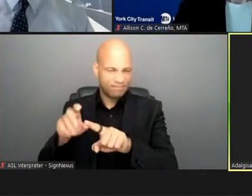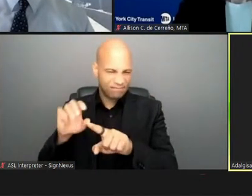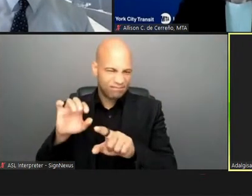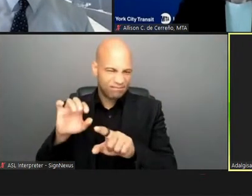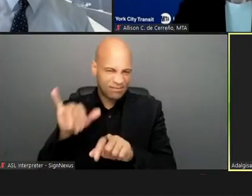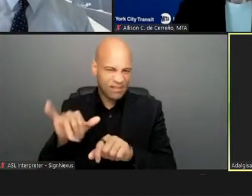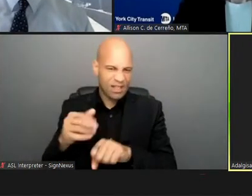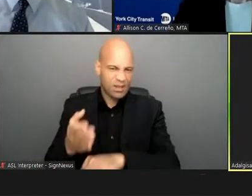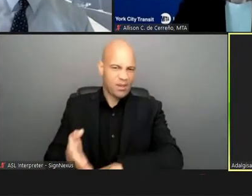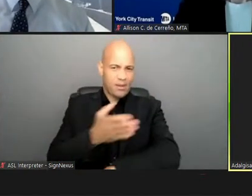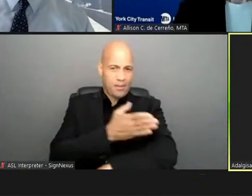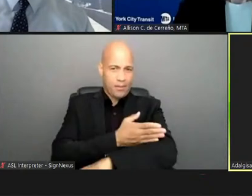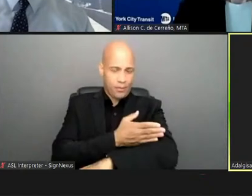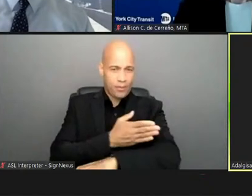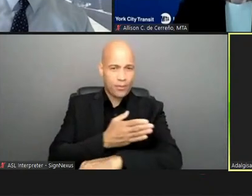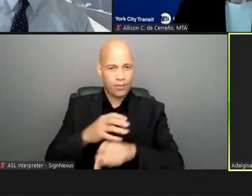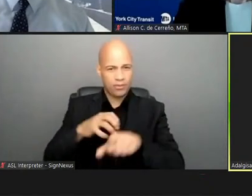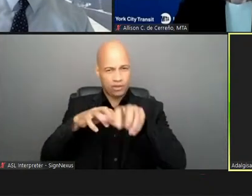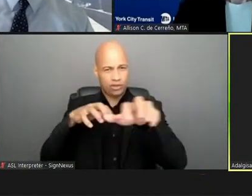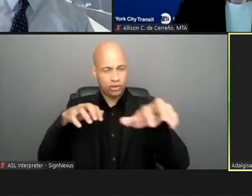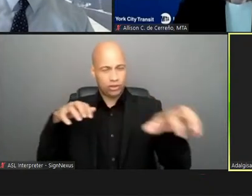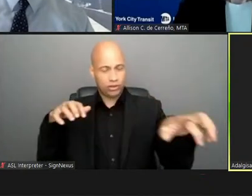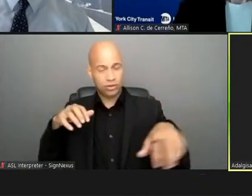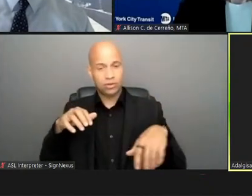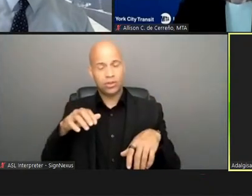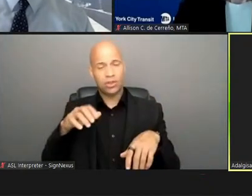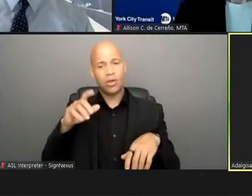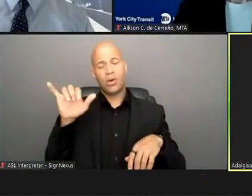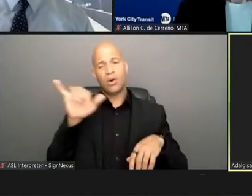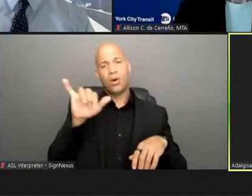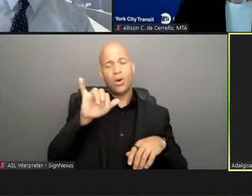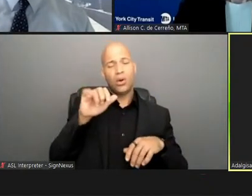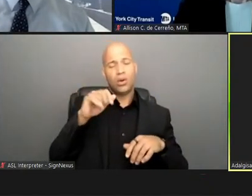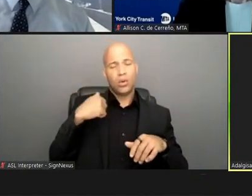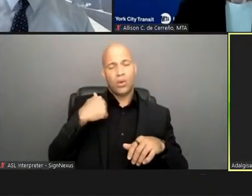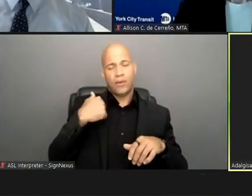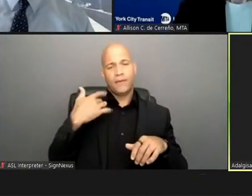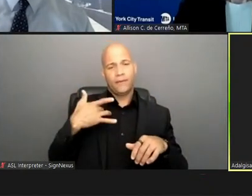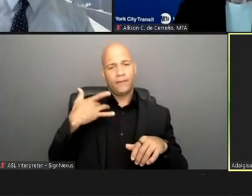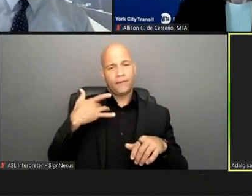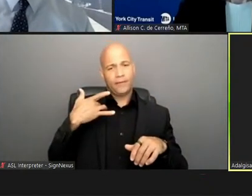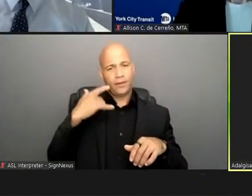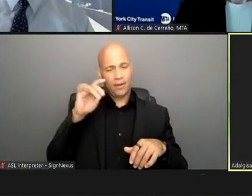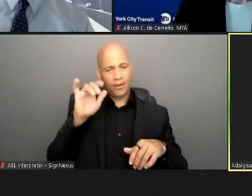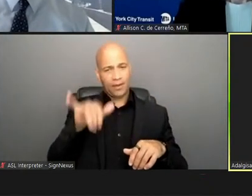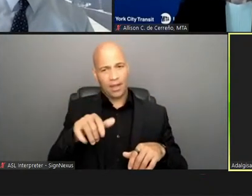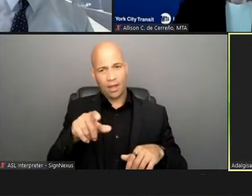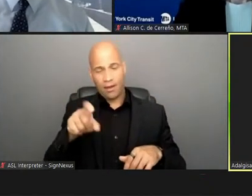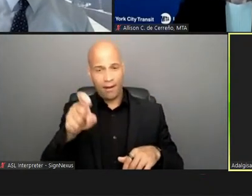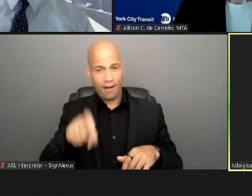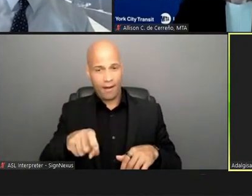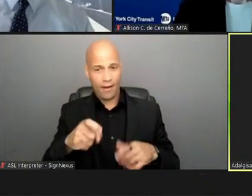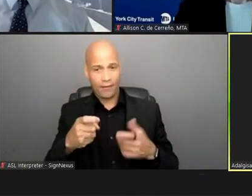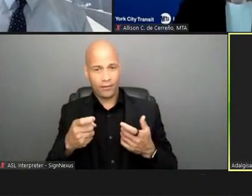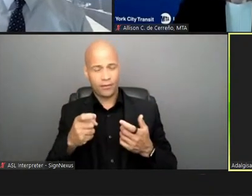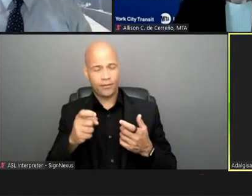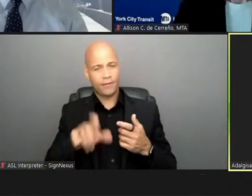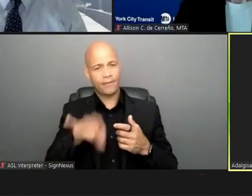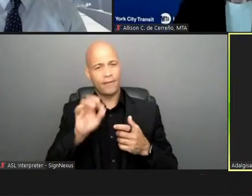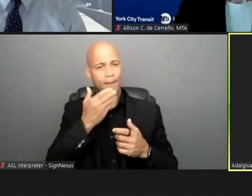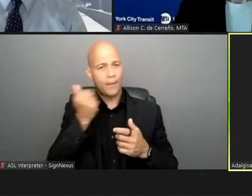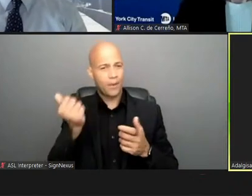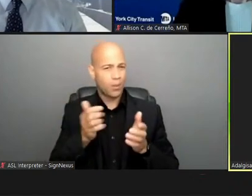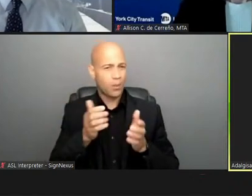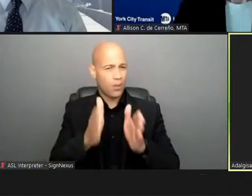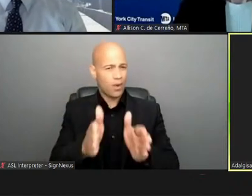the um the congestion we believe that um you have to find a better way because